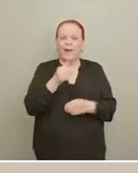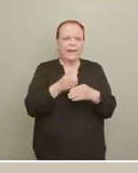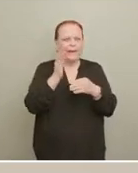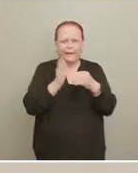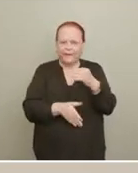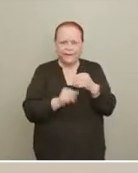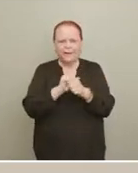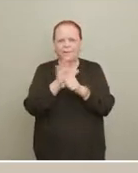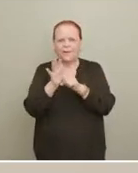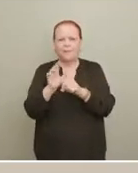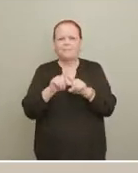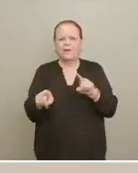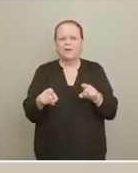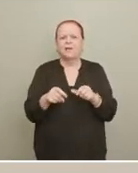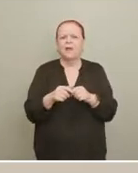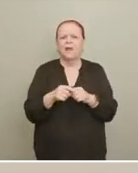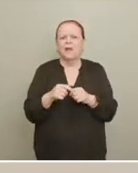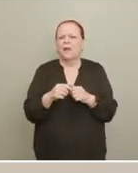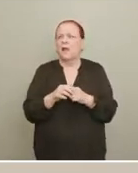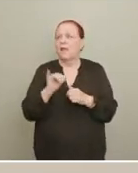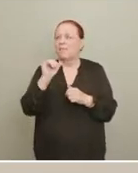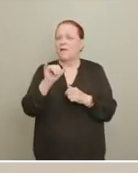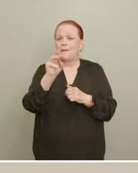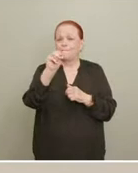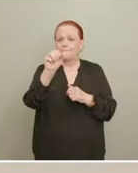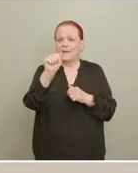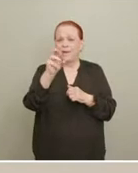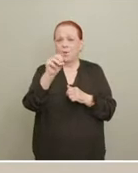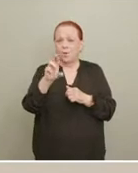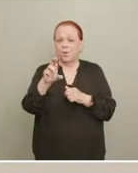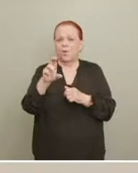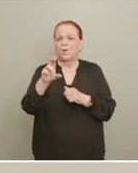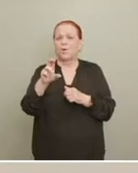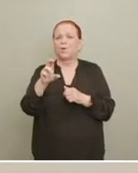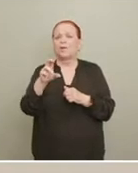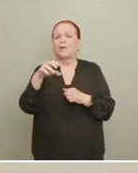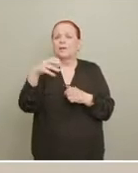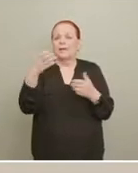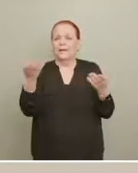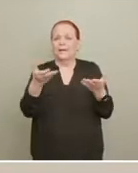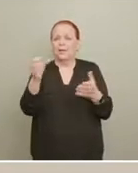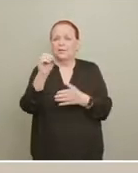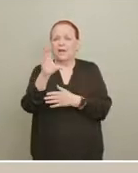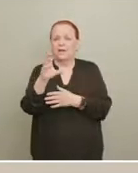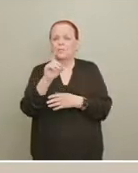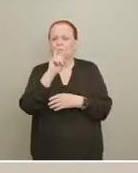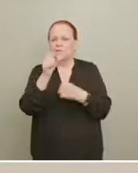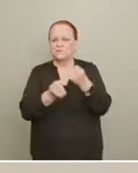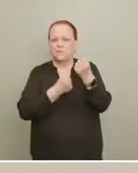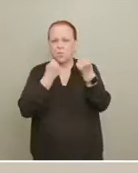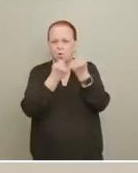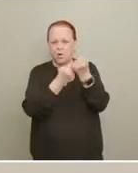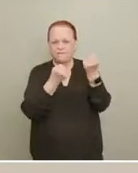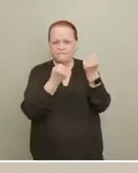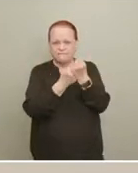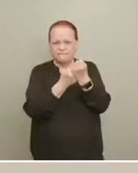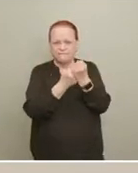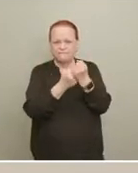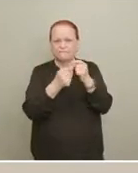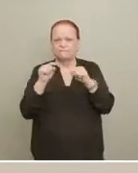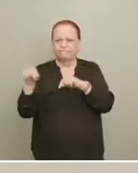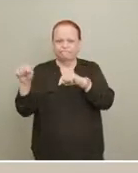in the pandemic as a supervisor, and I will tell you that the mayors of the County of Orange have been very supportive in the city councils